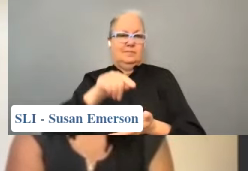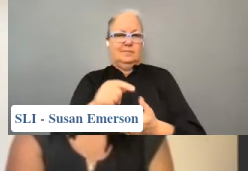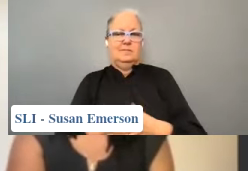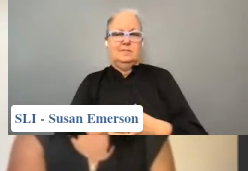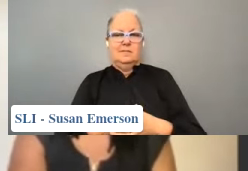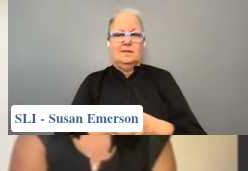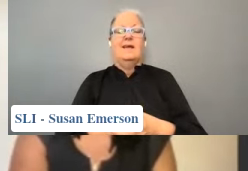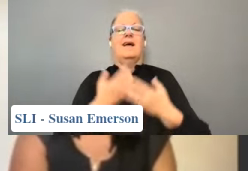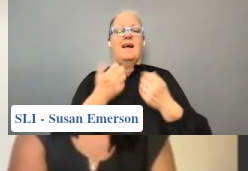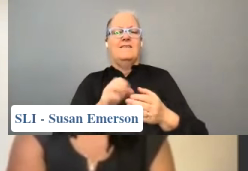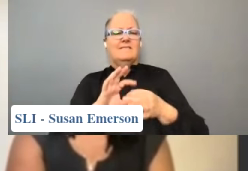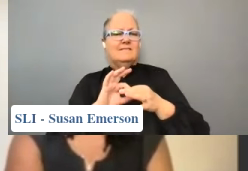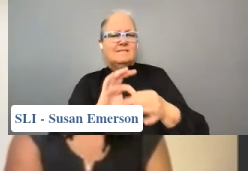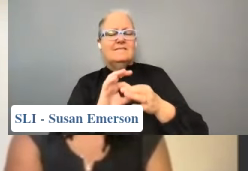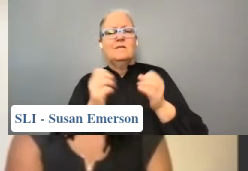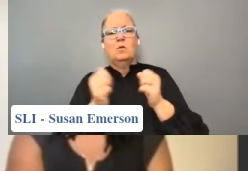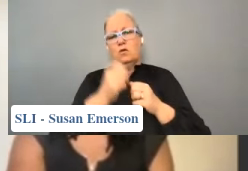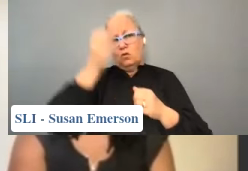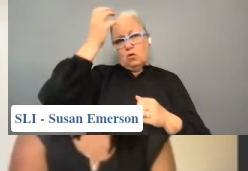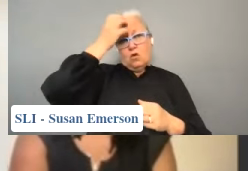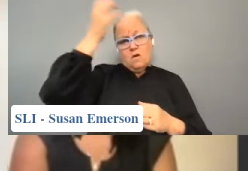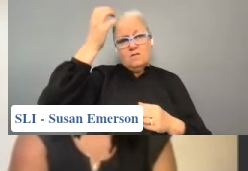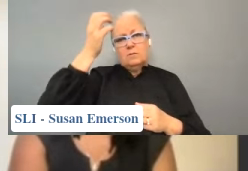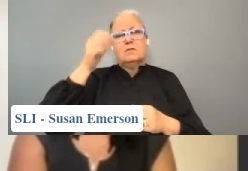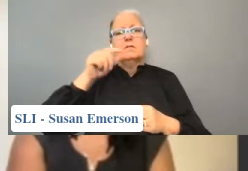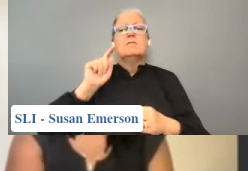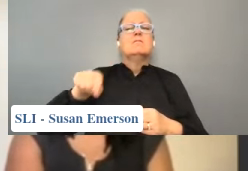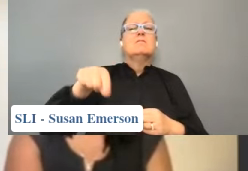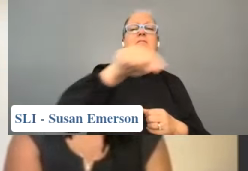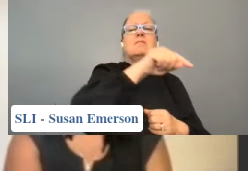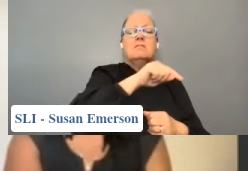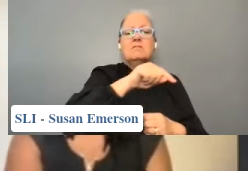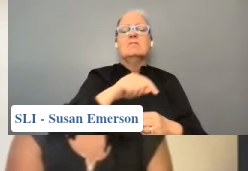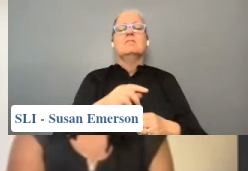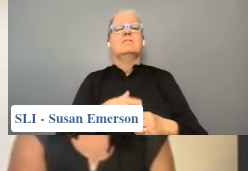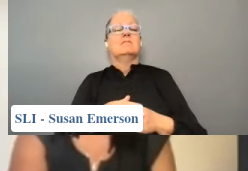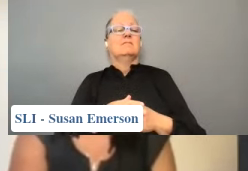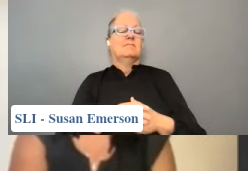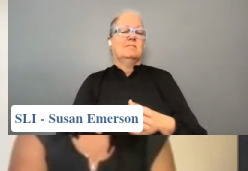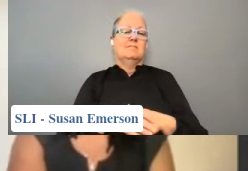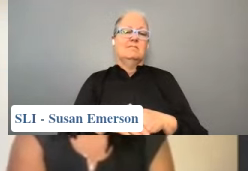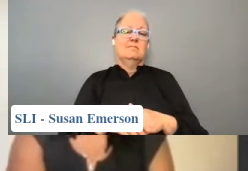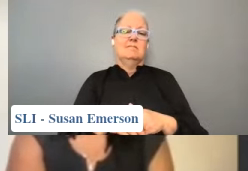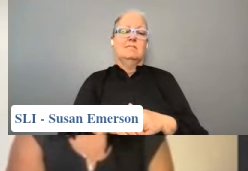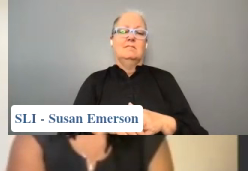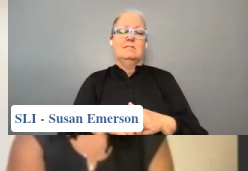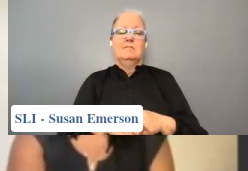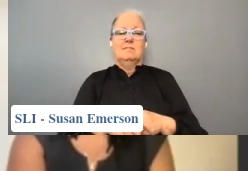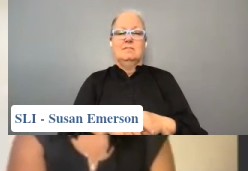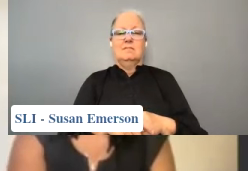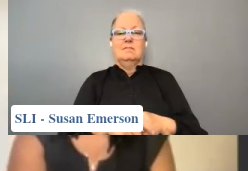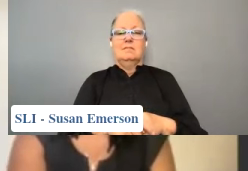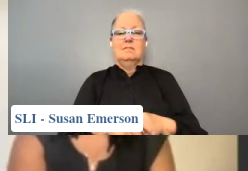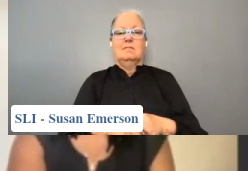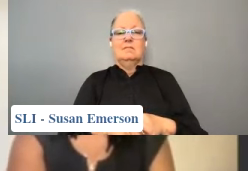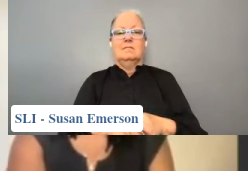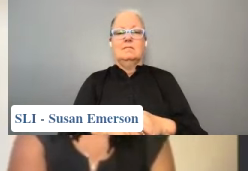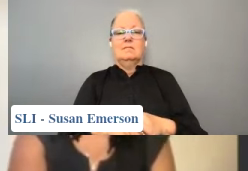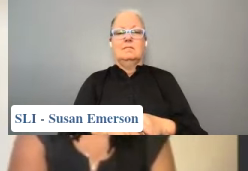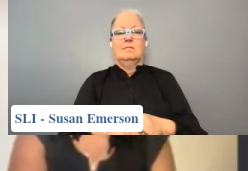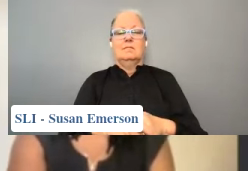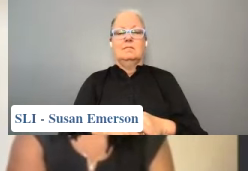programs, interventionists, civil society groups, community government workforces, as well as sector officials and village